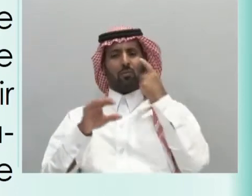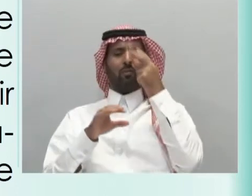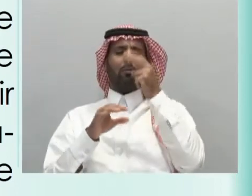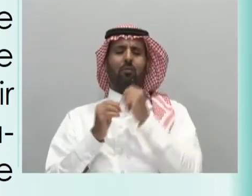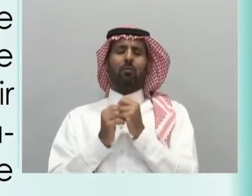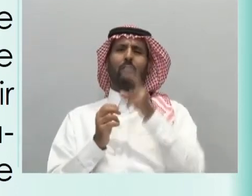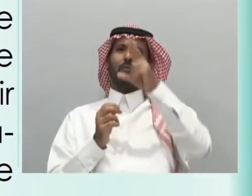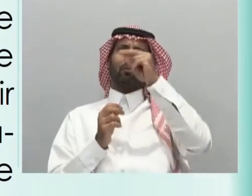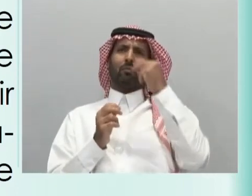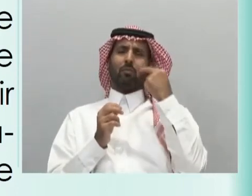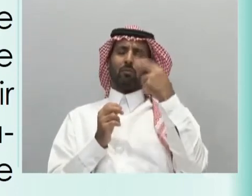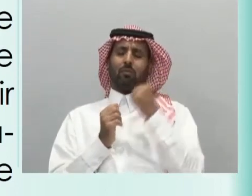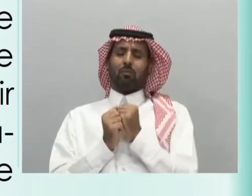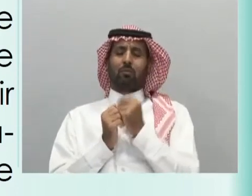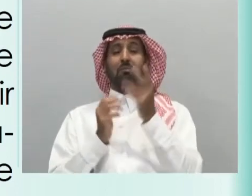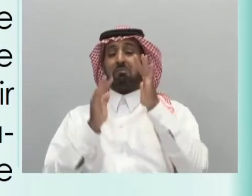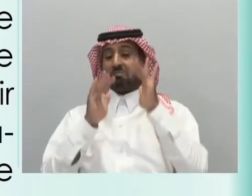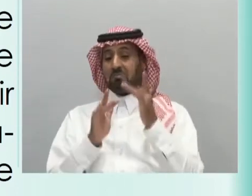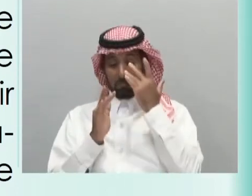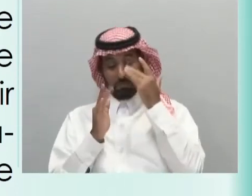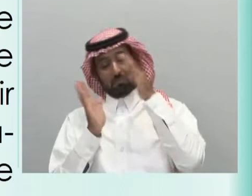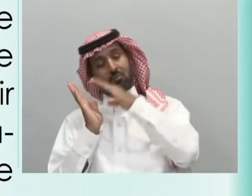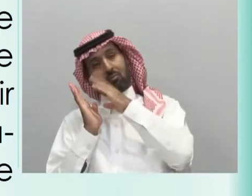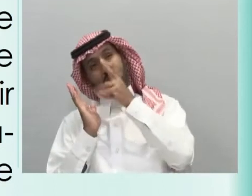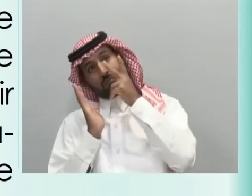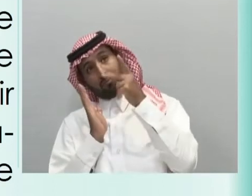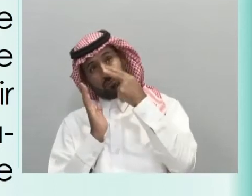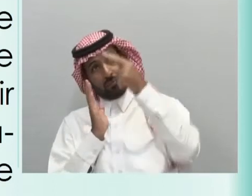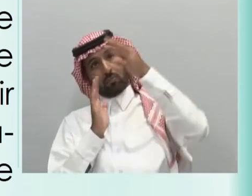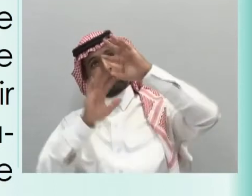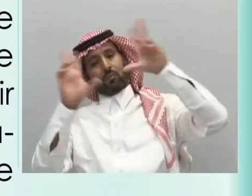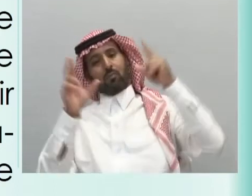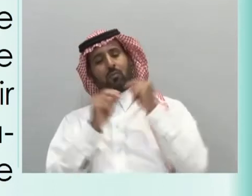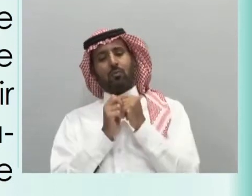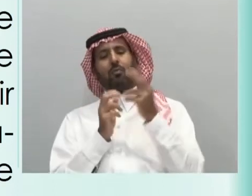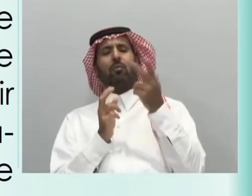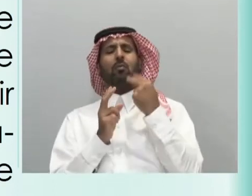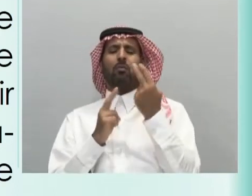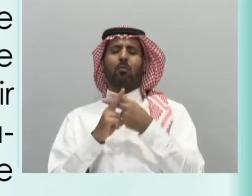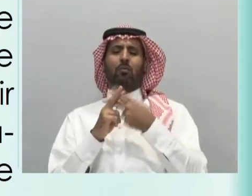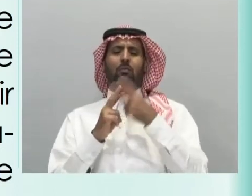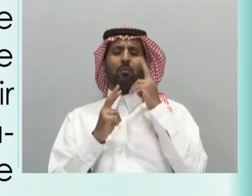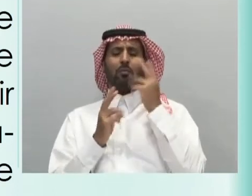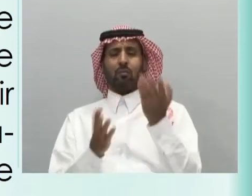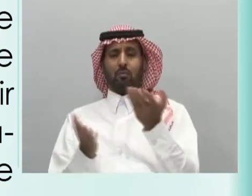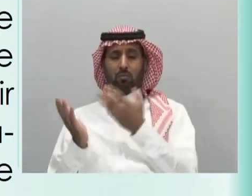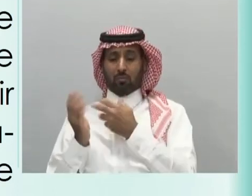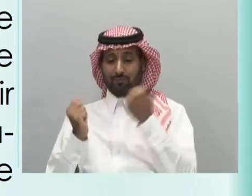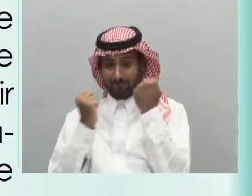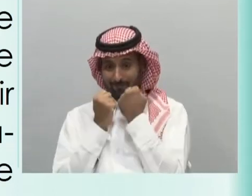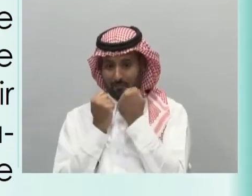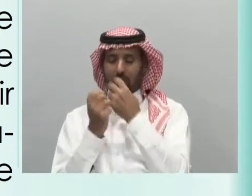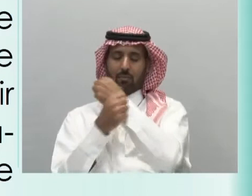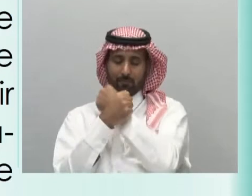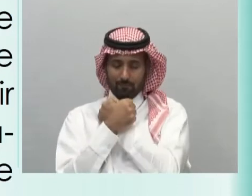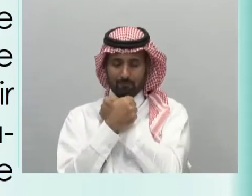the comfort of their own bed. Luckily, the hotel provides cozy, extra-warm sleeping bags